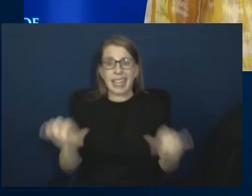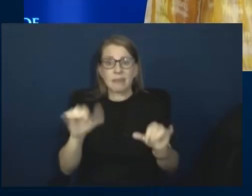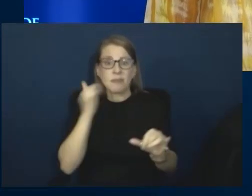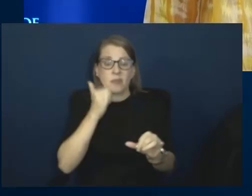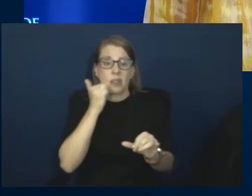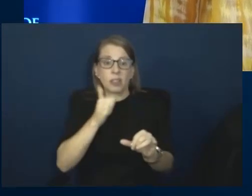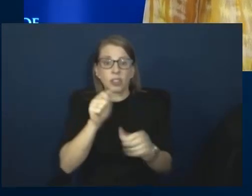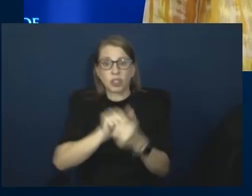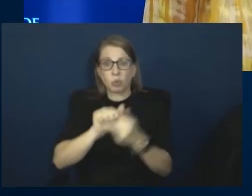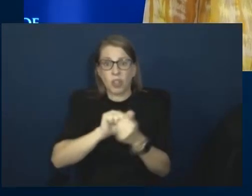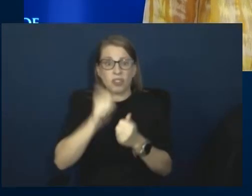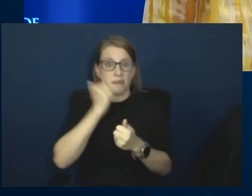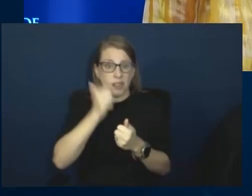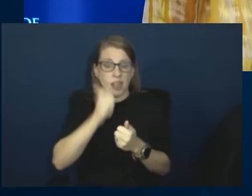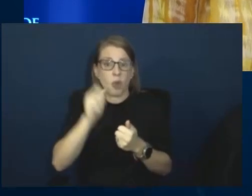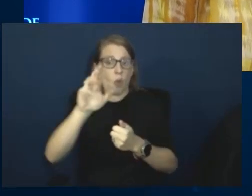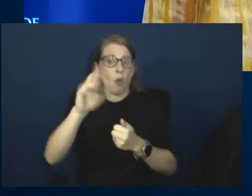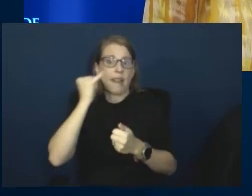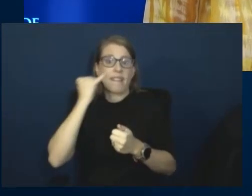regular basis? Or if I